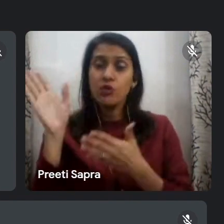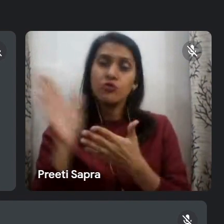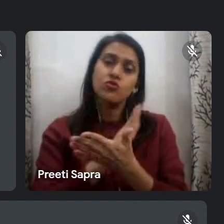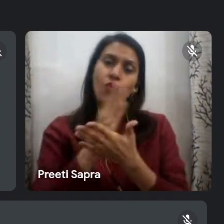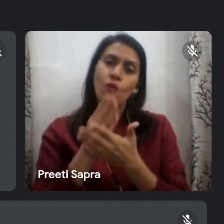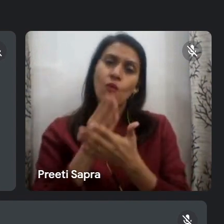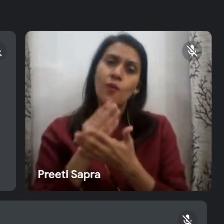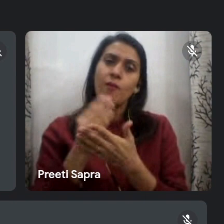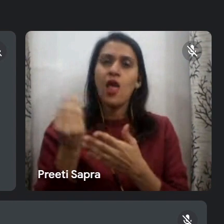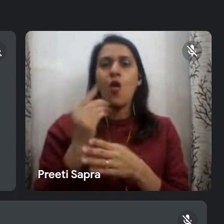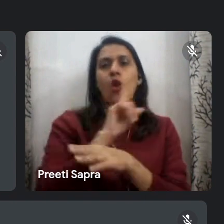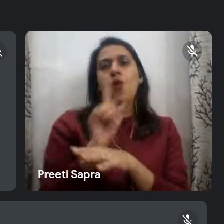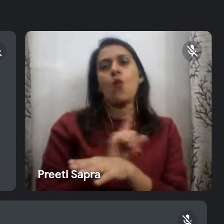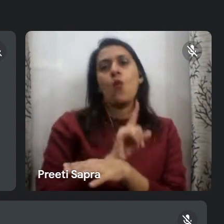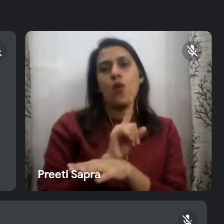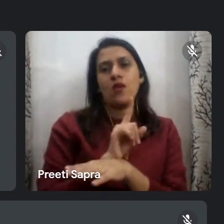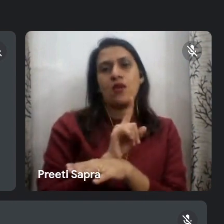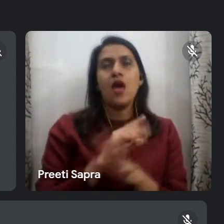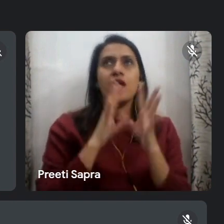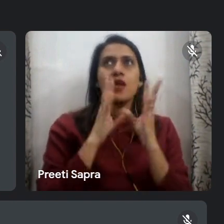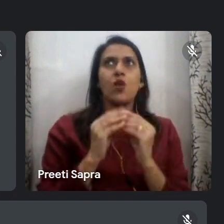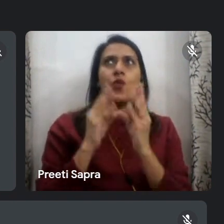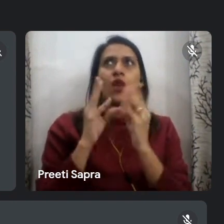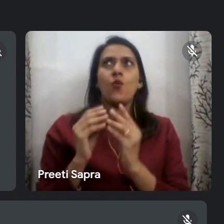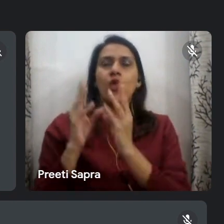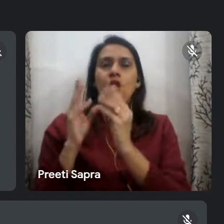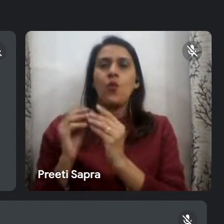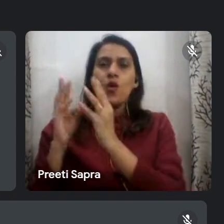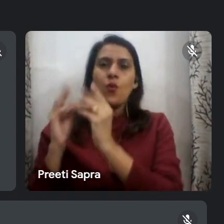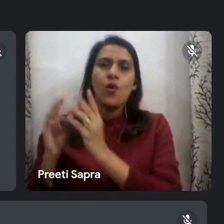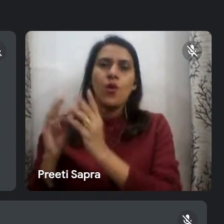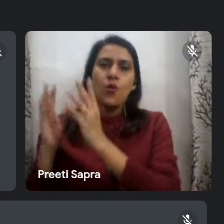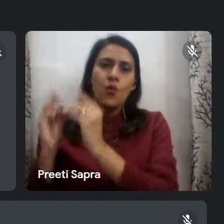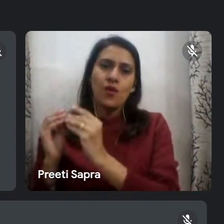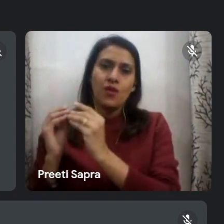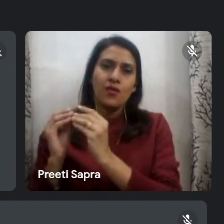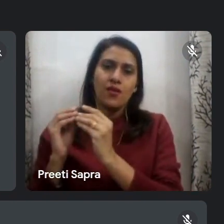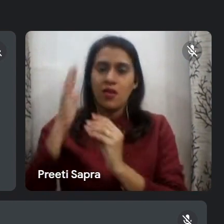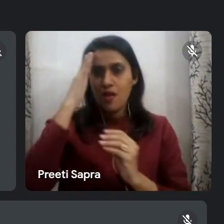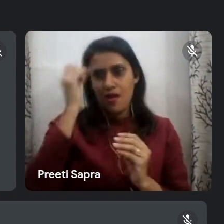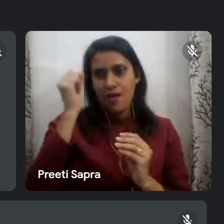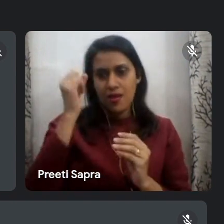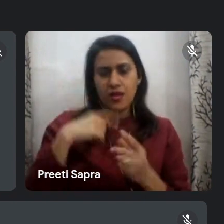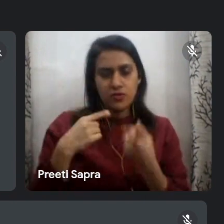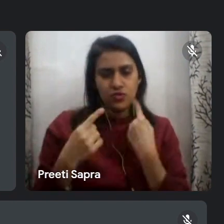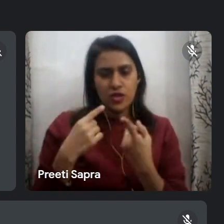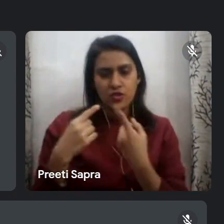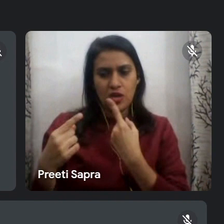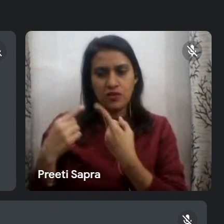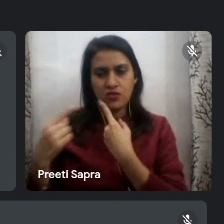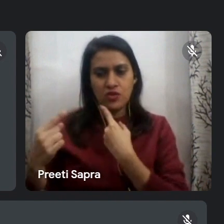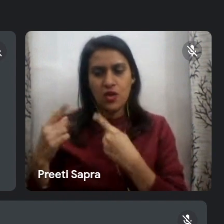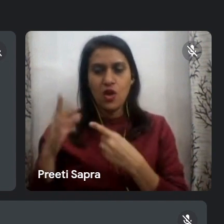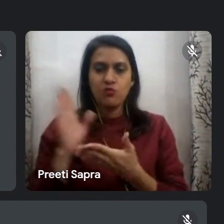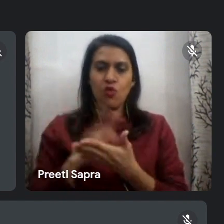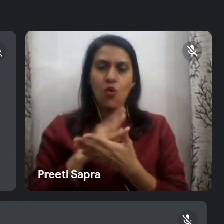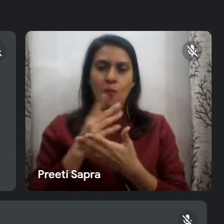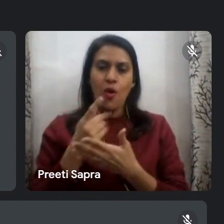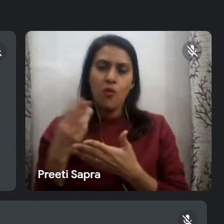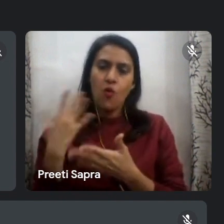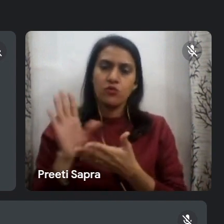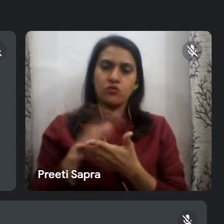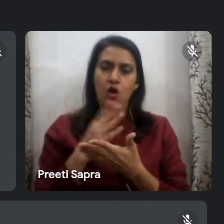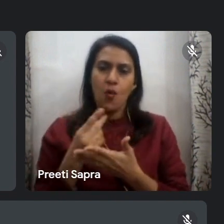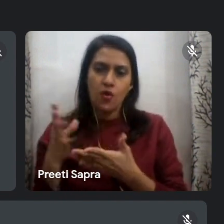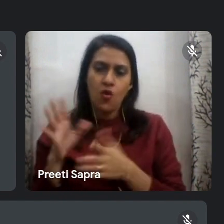And that's how I used to calculate time, and that's how I used to sort of keep myself in check. So if you're going somewhere and